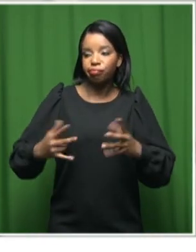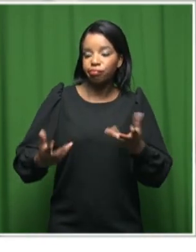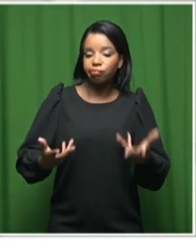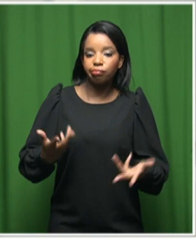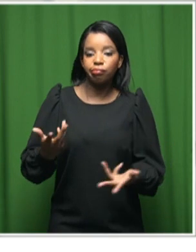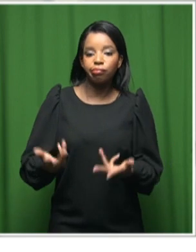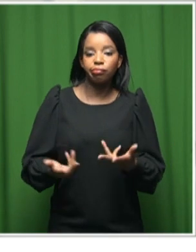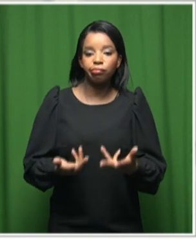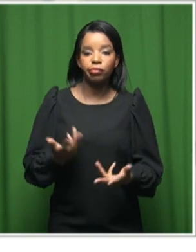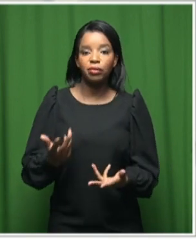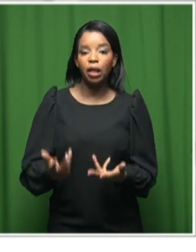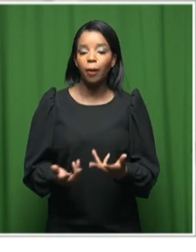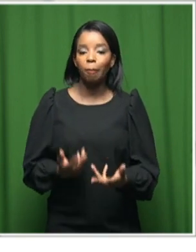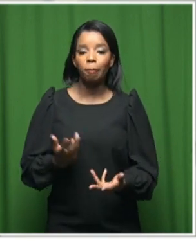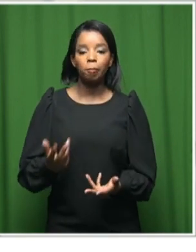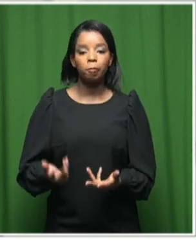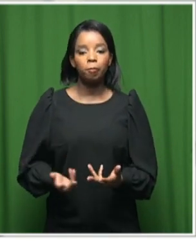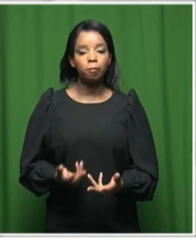it's